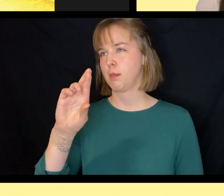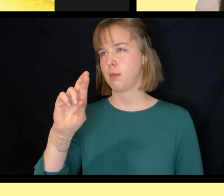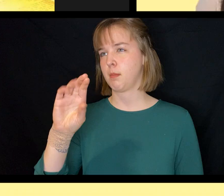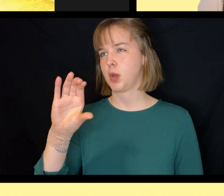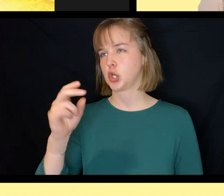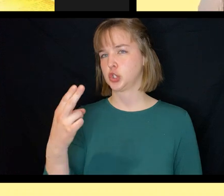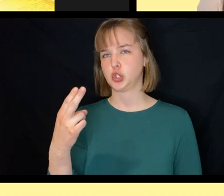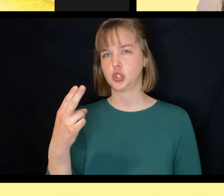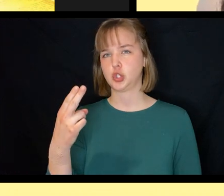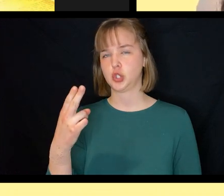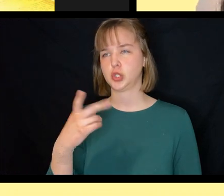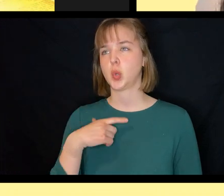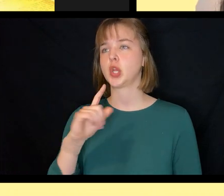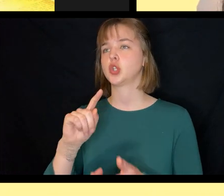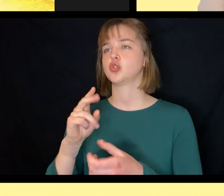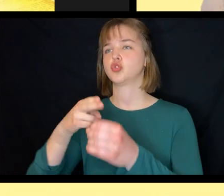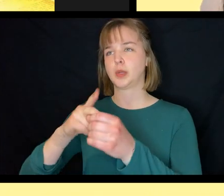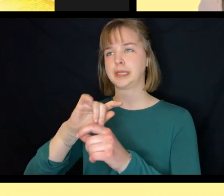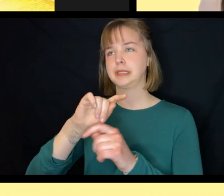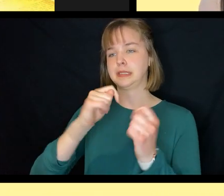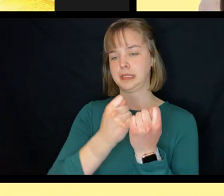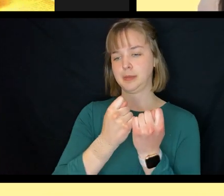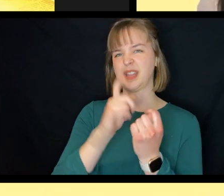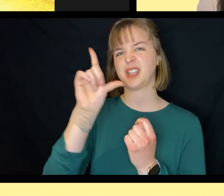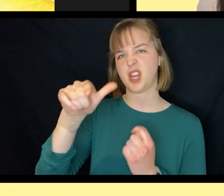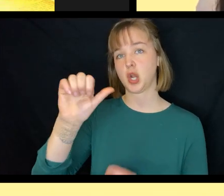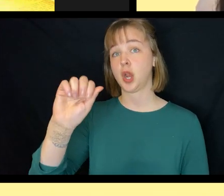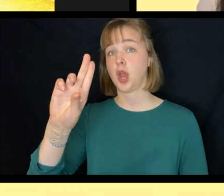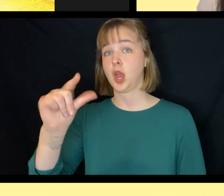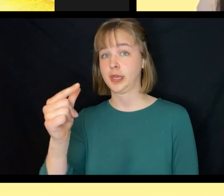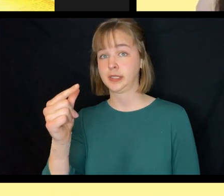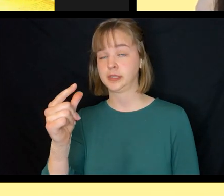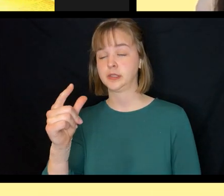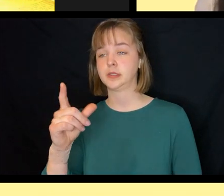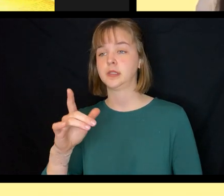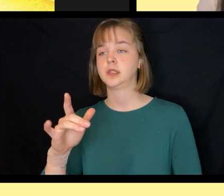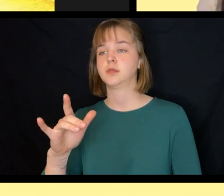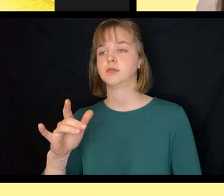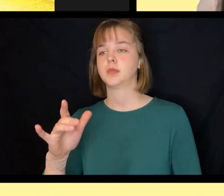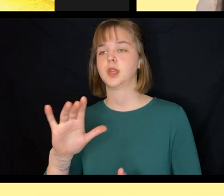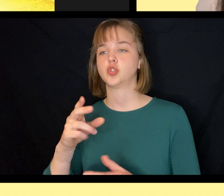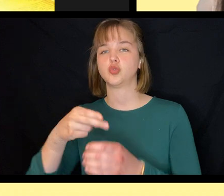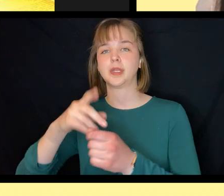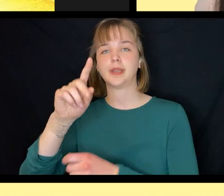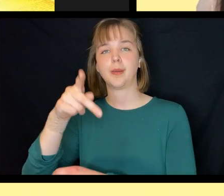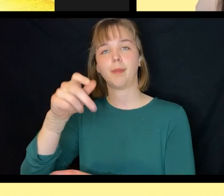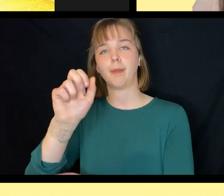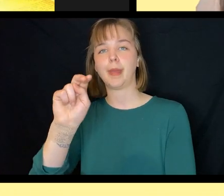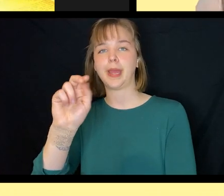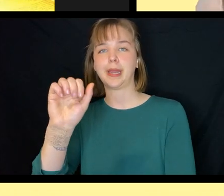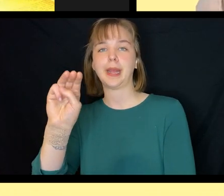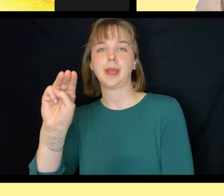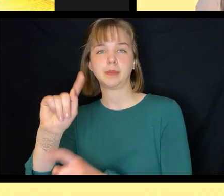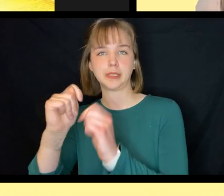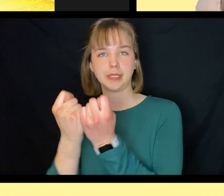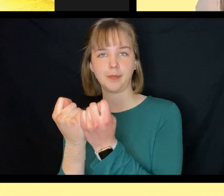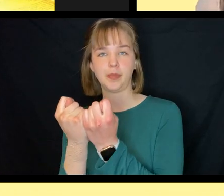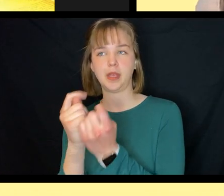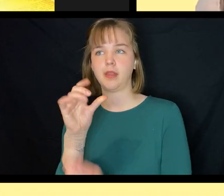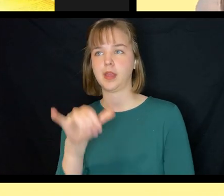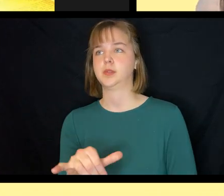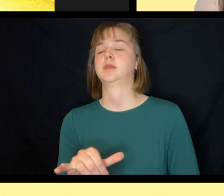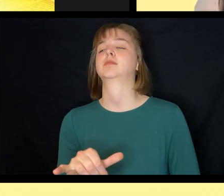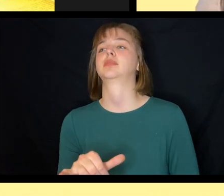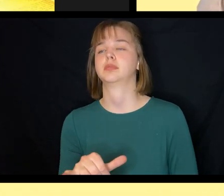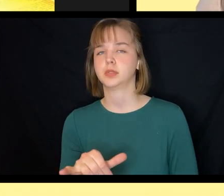the team that was going to be swimming there again in August, which was for the Pan Am. And that was like the first kind of opportunity where you're like, okay, you just